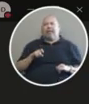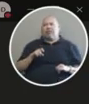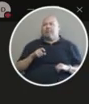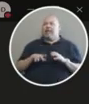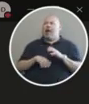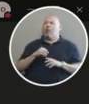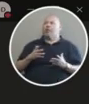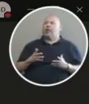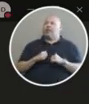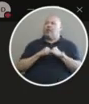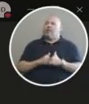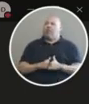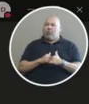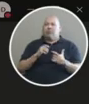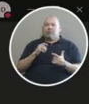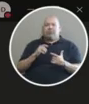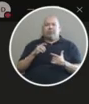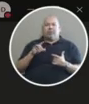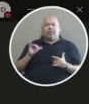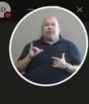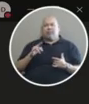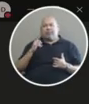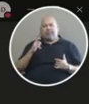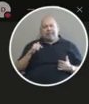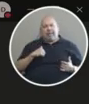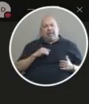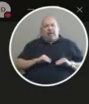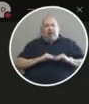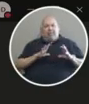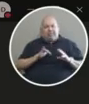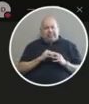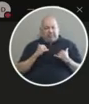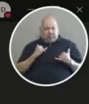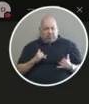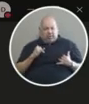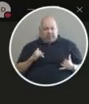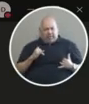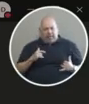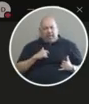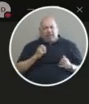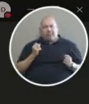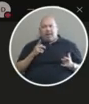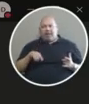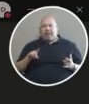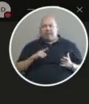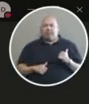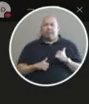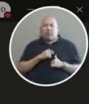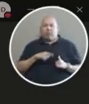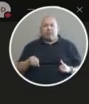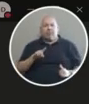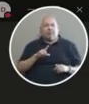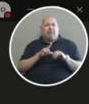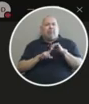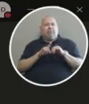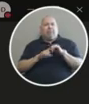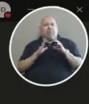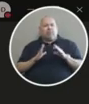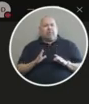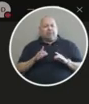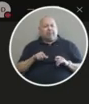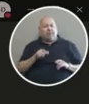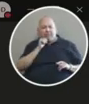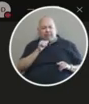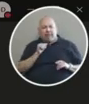out here enforcing curfews and things like that because obviously at this point, a lot of the majority of El Pasoans,